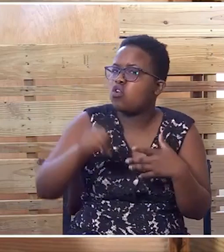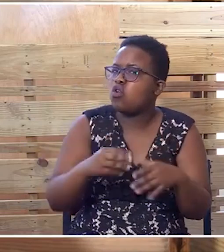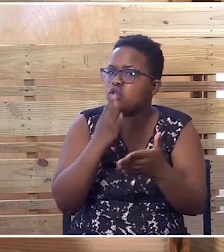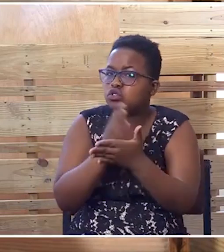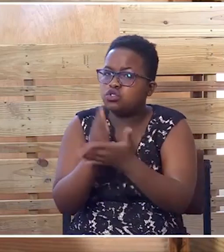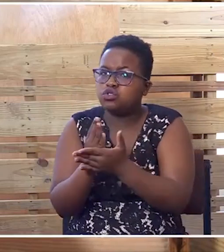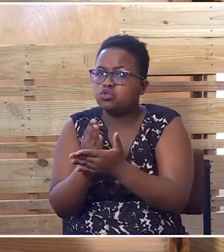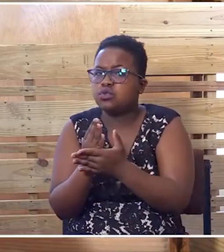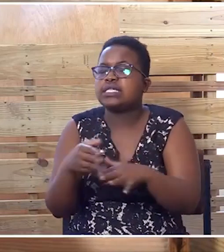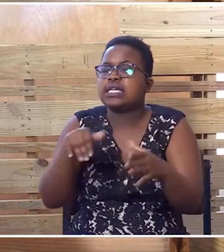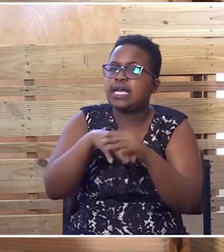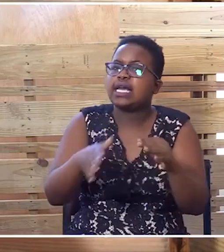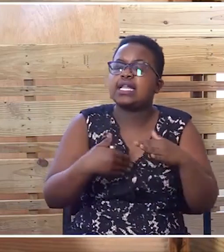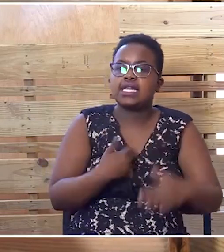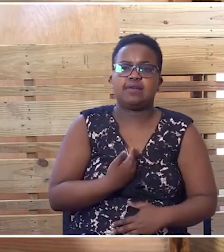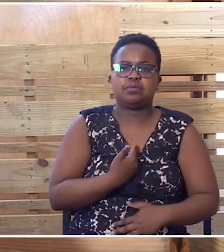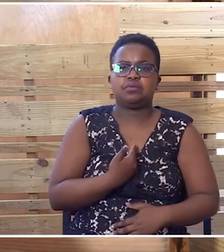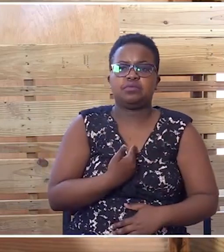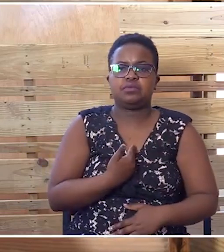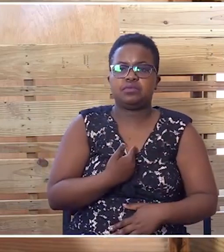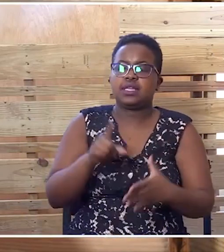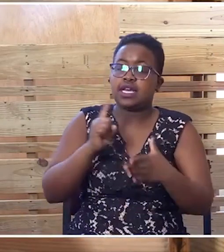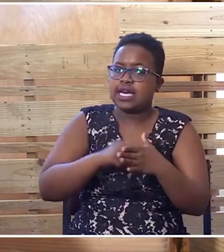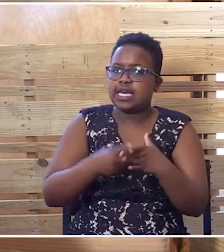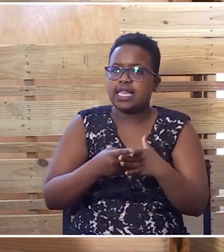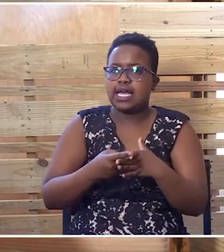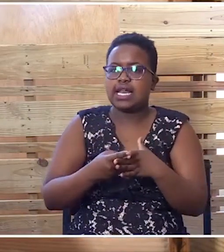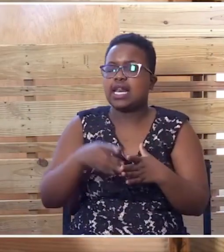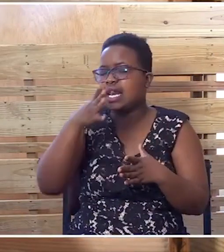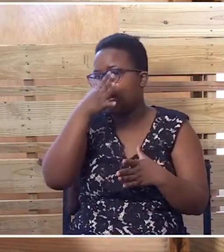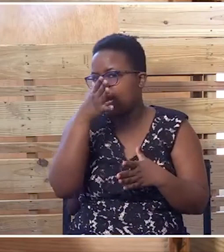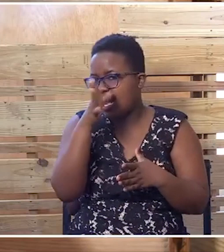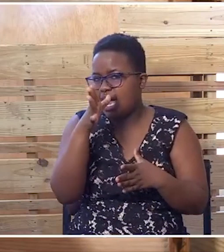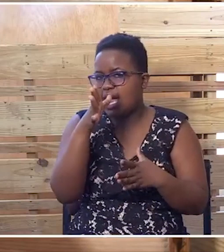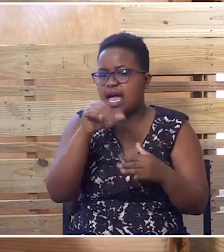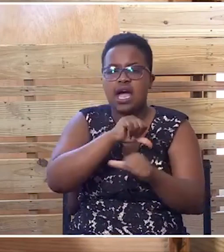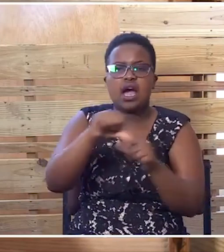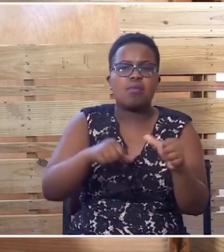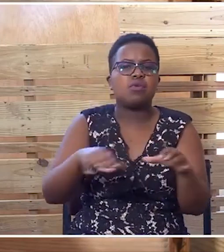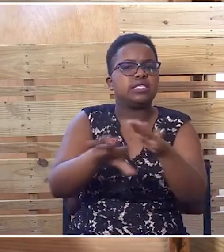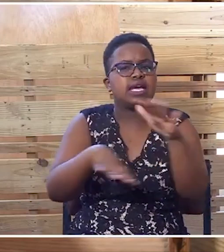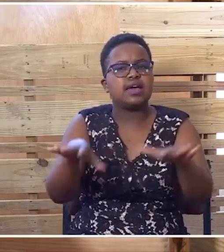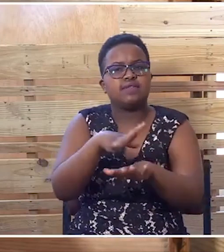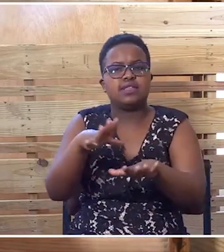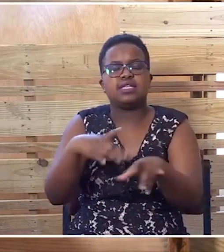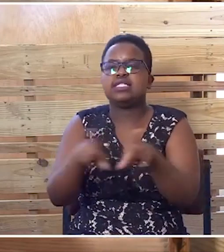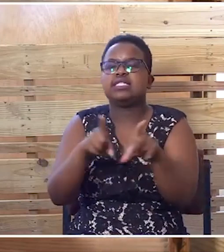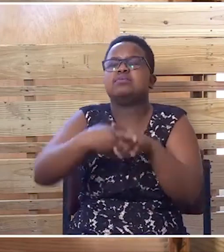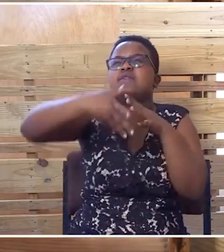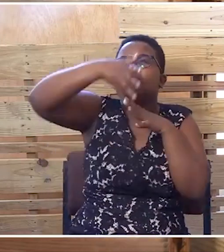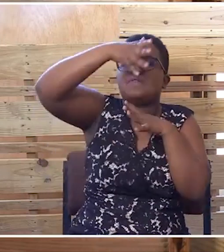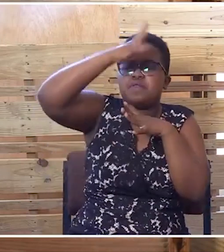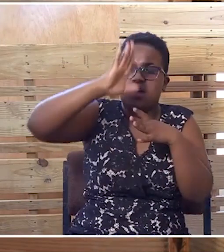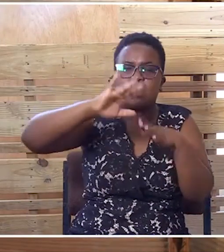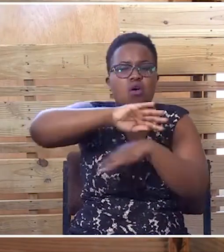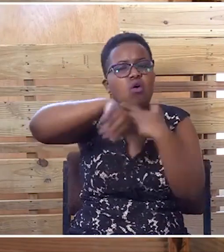he lies, he speaks his native language, for he is a liar and the father of lies. You know,